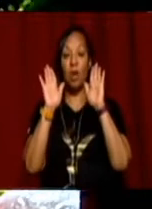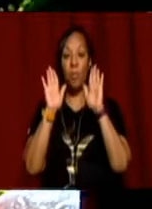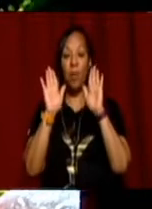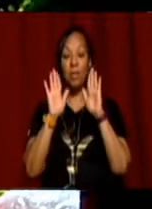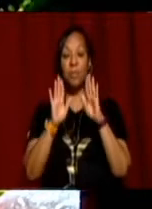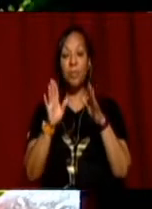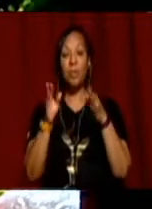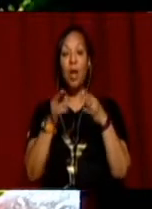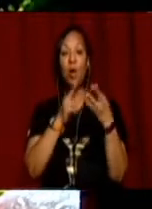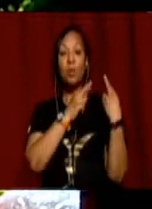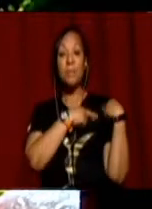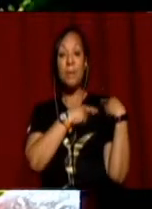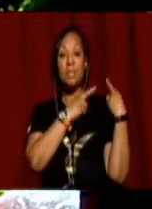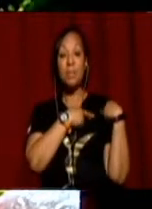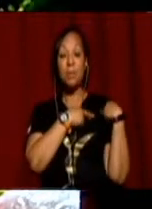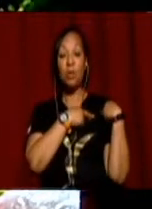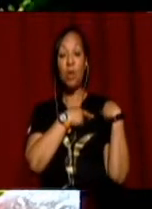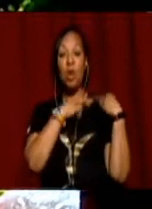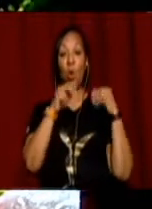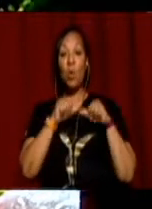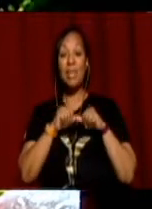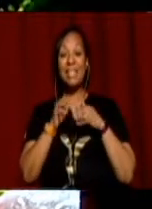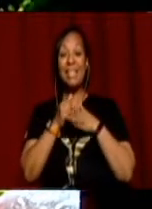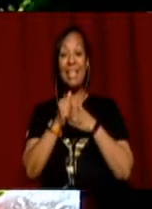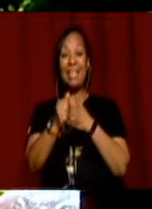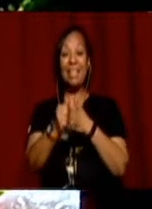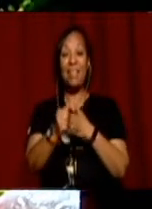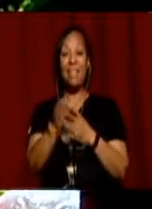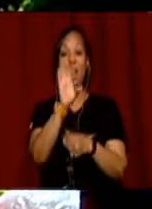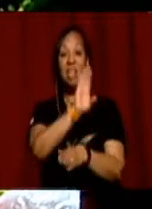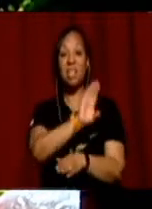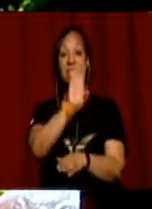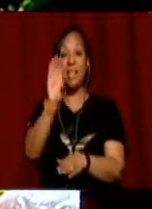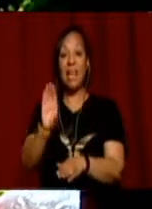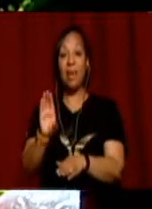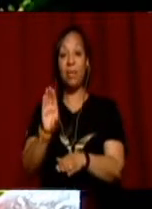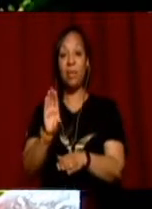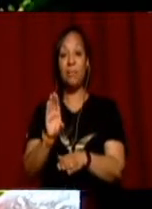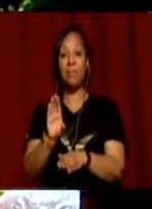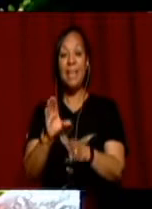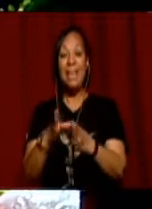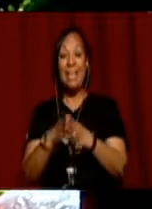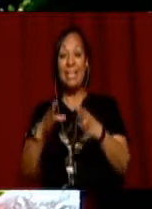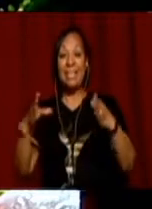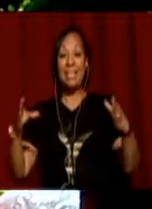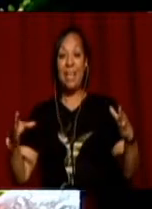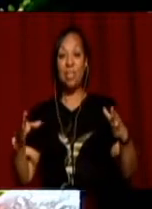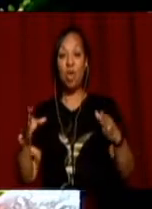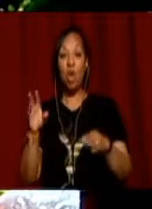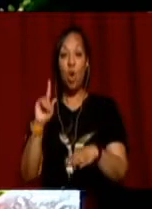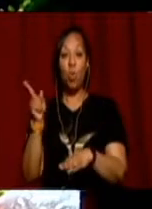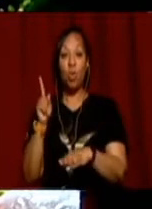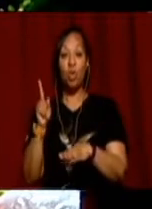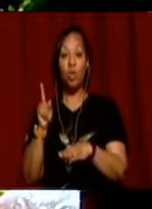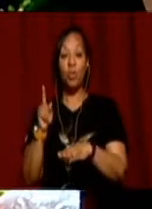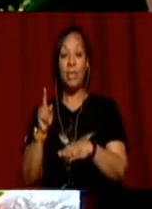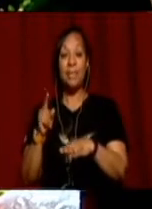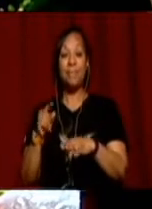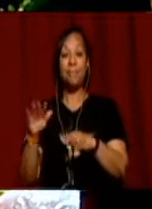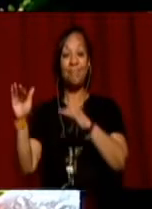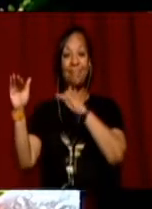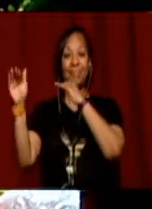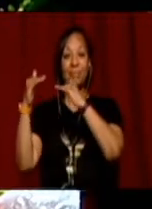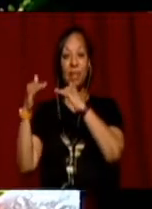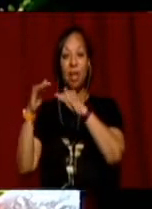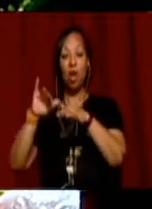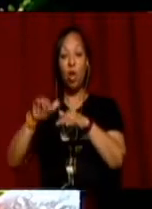job leading our county. And Cook County, in size mass, where do we rank in counties across